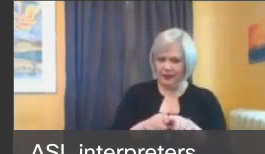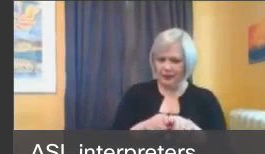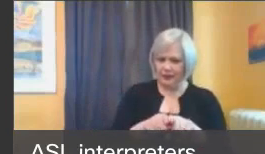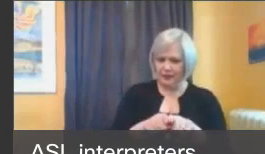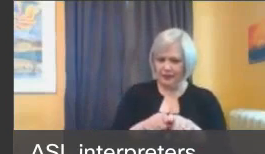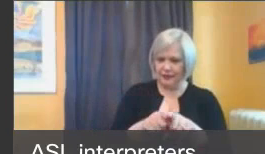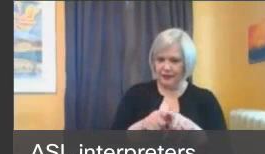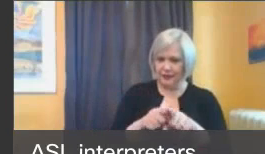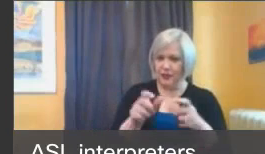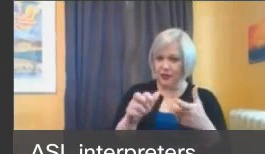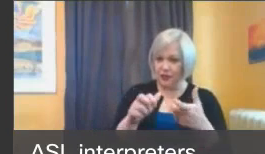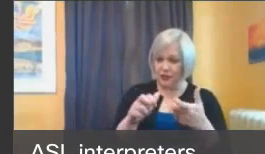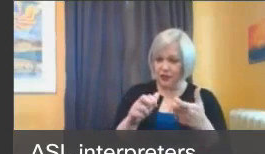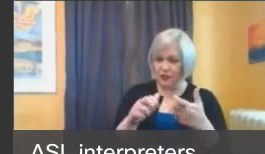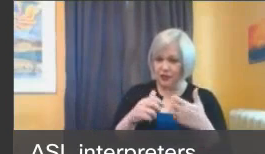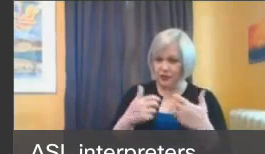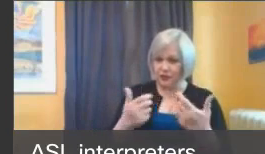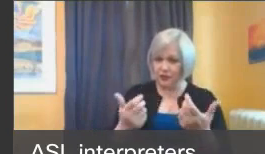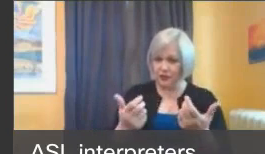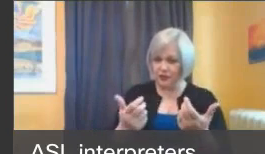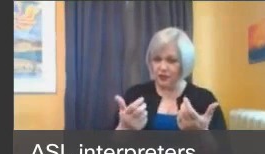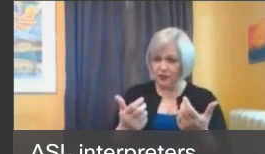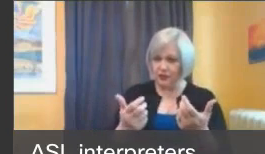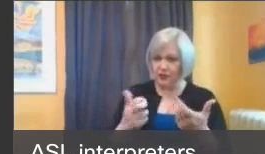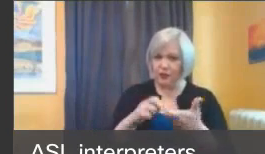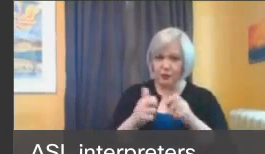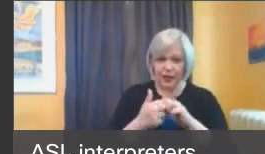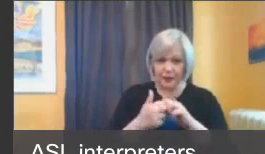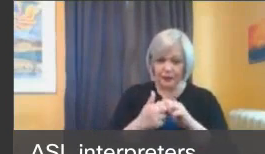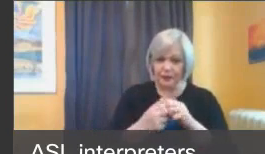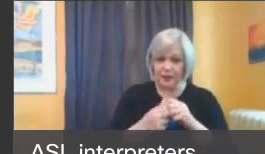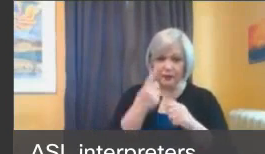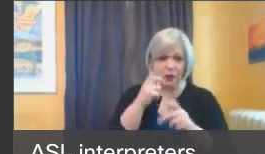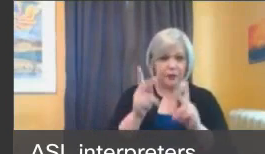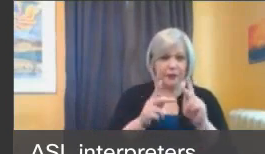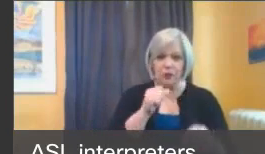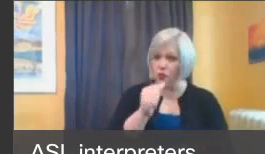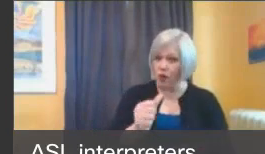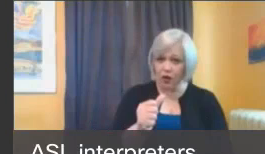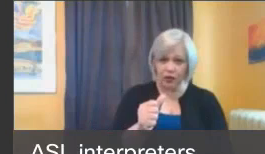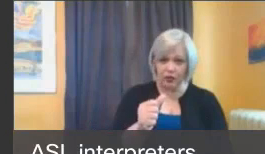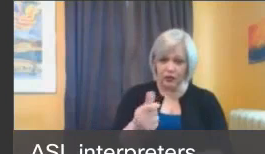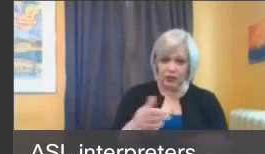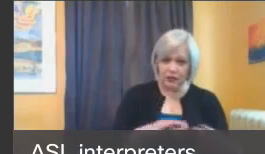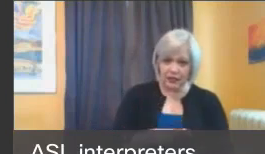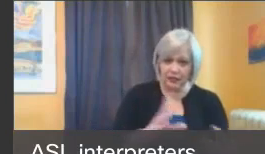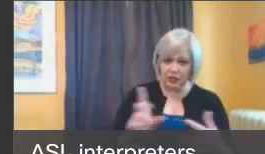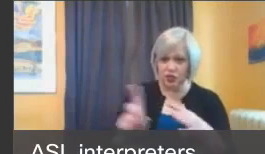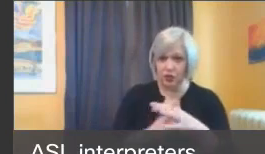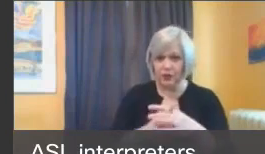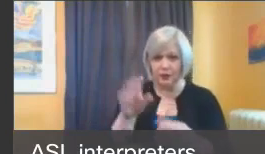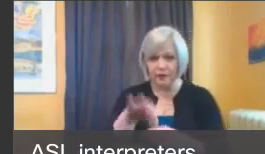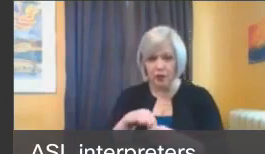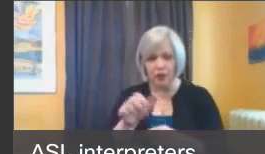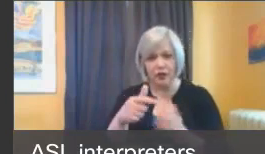created problems for people who are not deceased trying to vote that have been stopped, or other